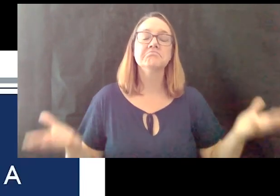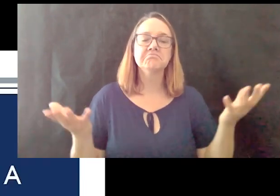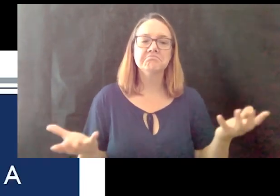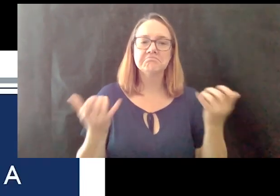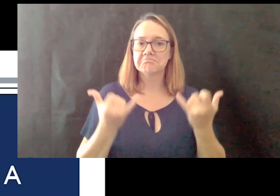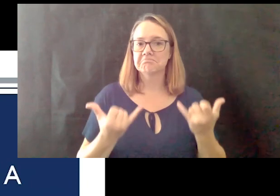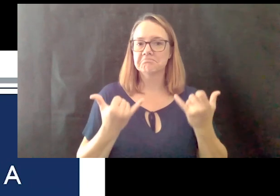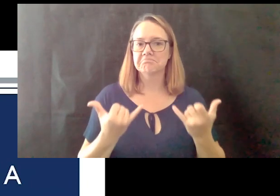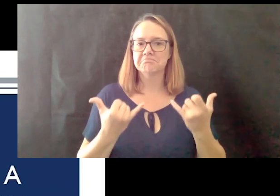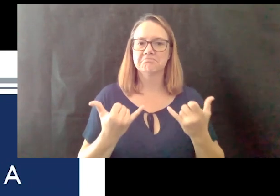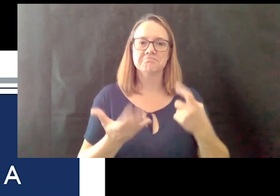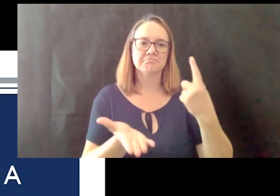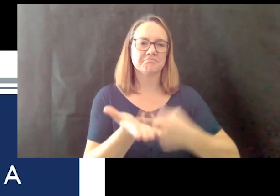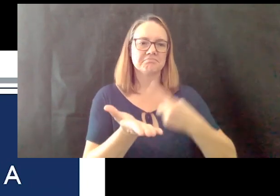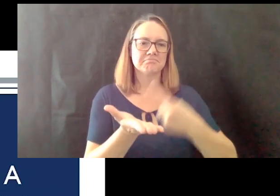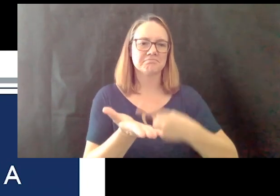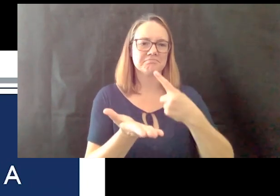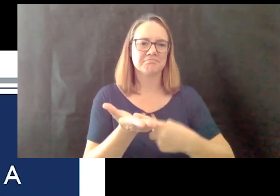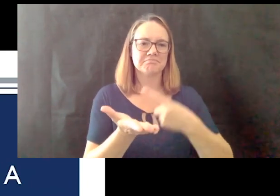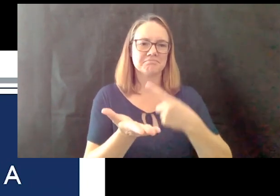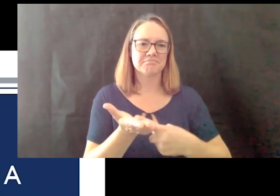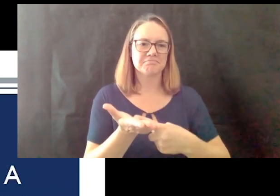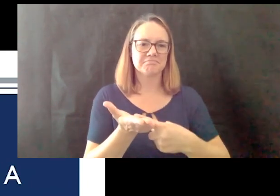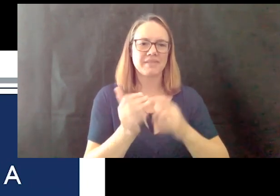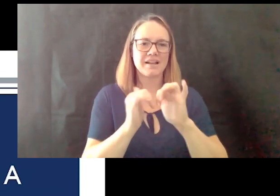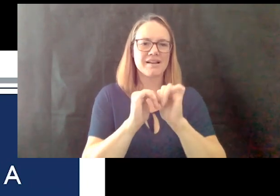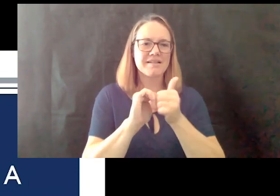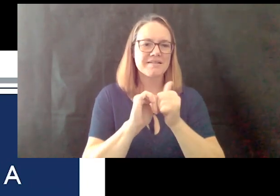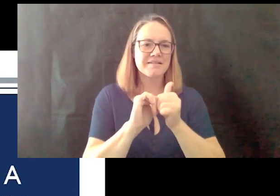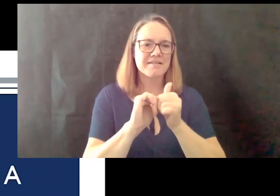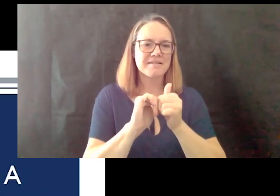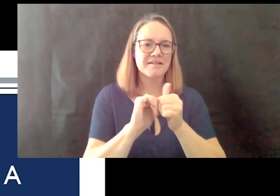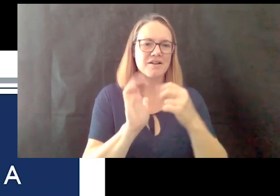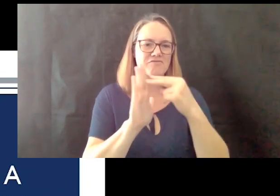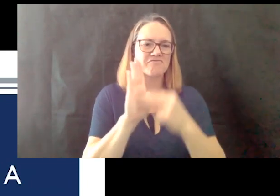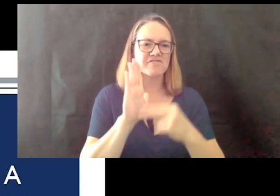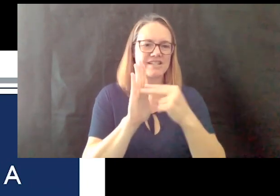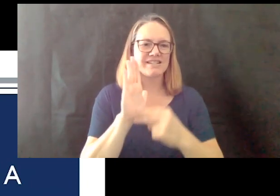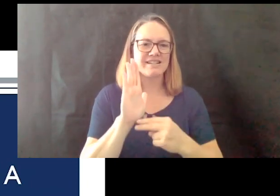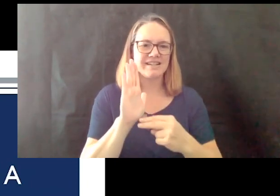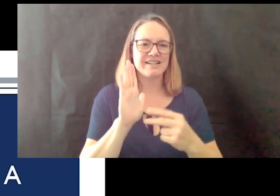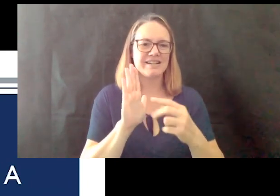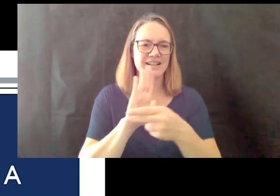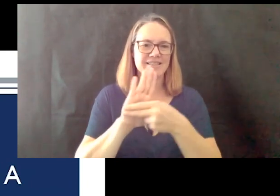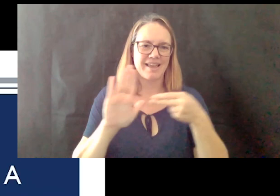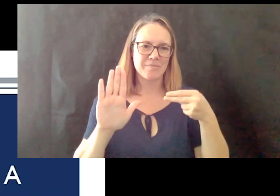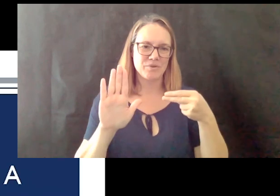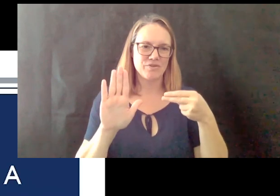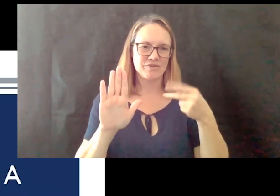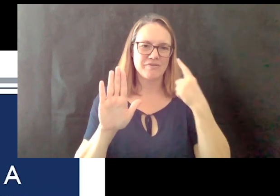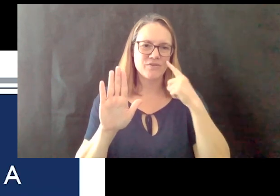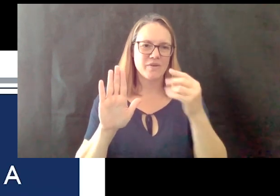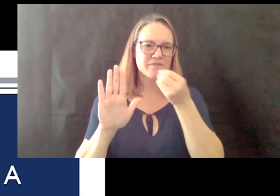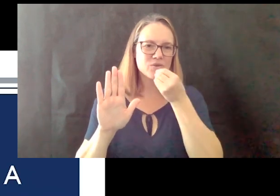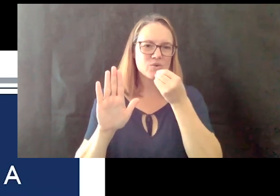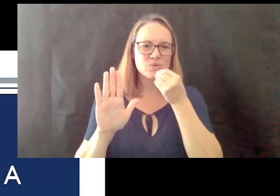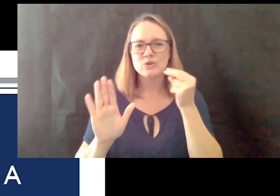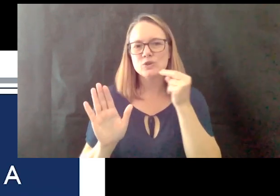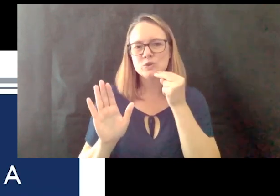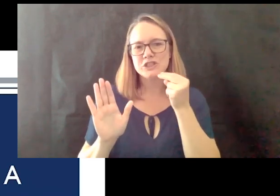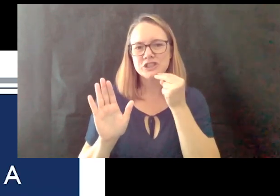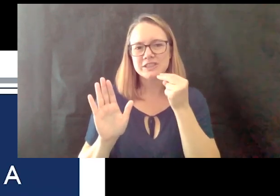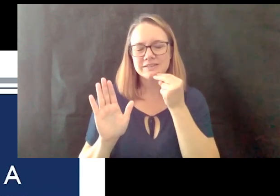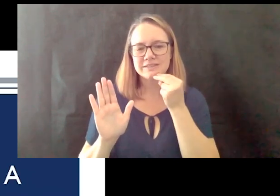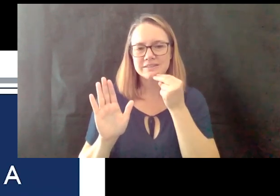So I thought we would touch a little bit about strategies for reading a nutrition label, like Ryan had